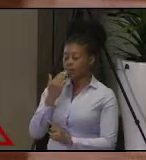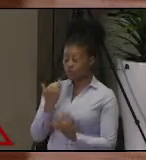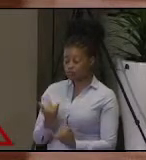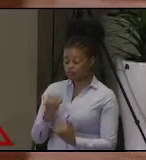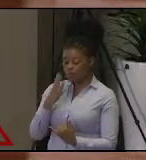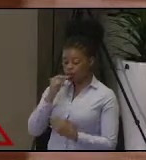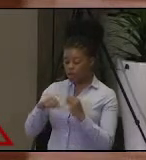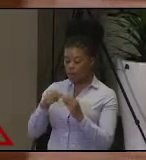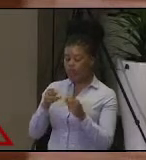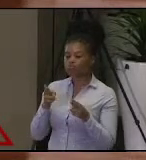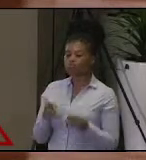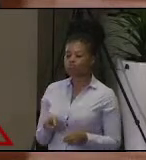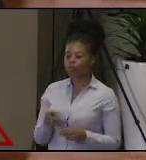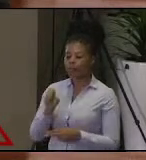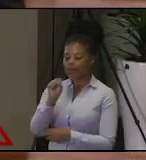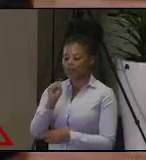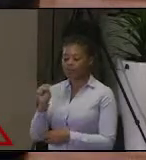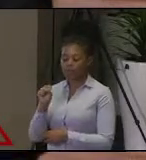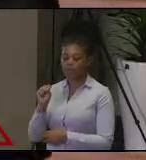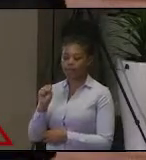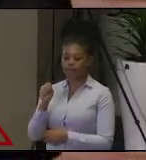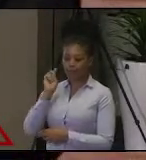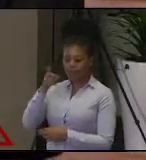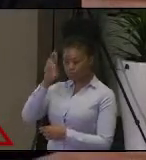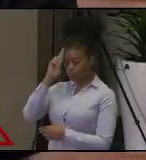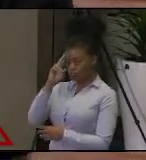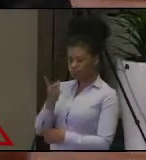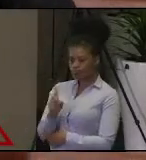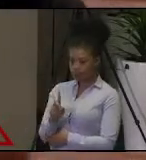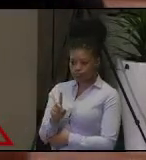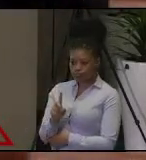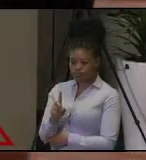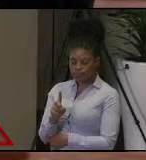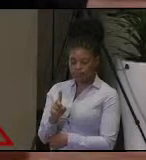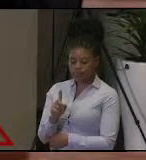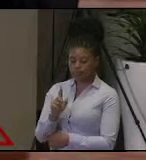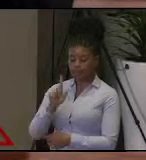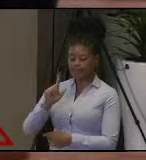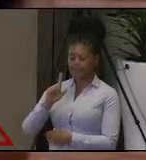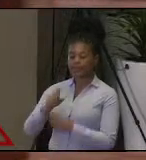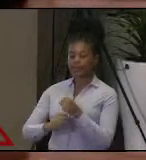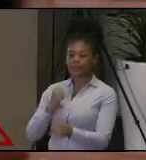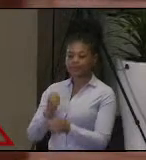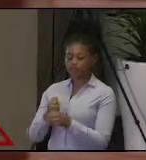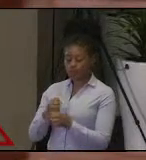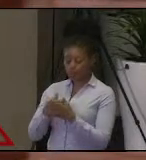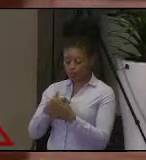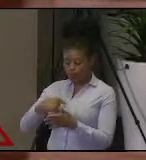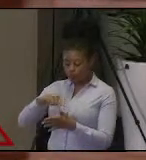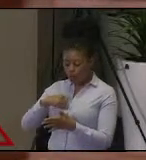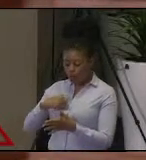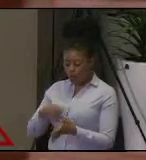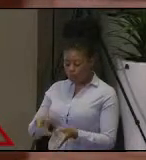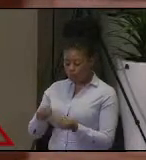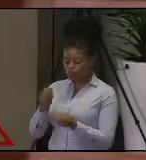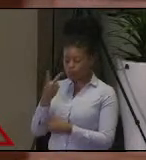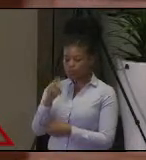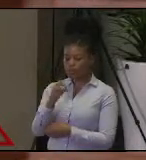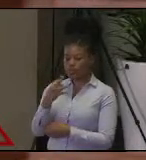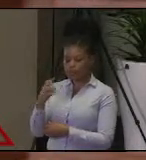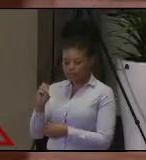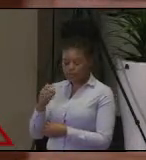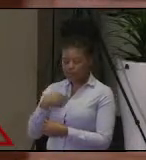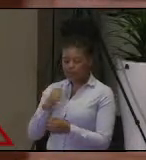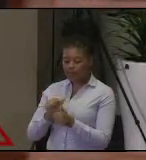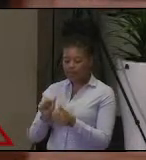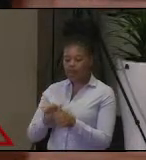settlements, I would further again like to remind us that 7 years before we get to 2030, we're still faced with a